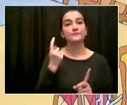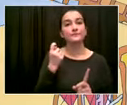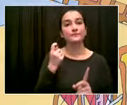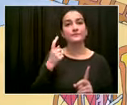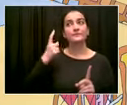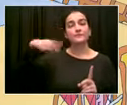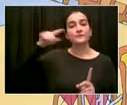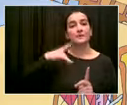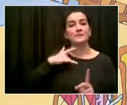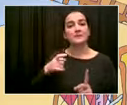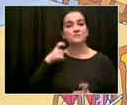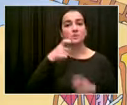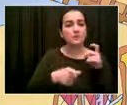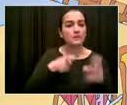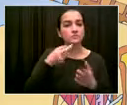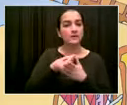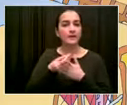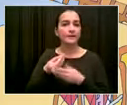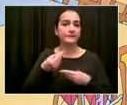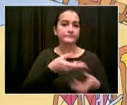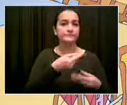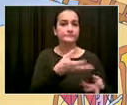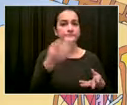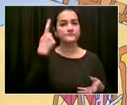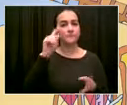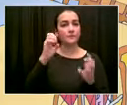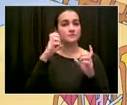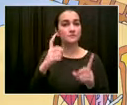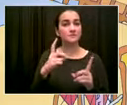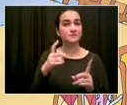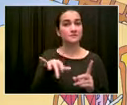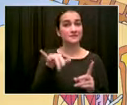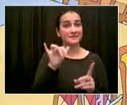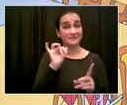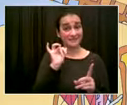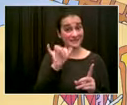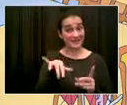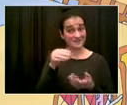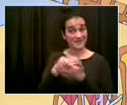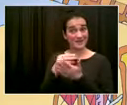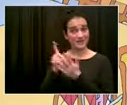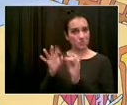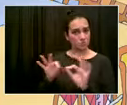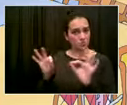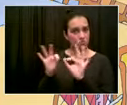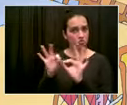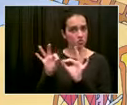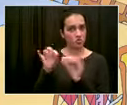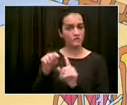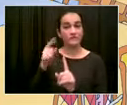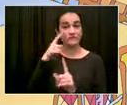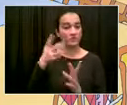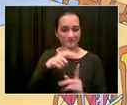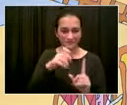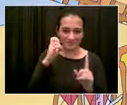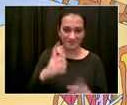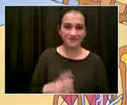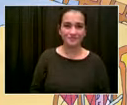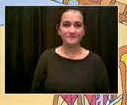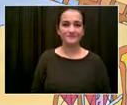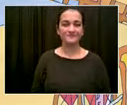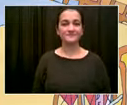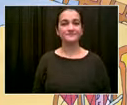Here's a way to do something that would have a profound impact. But if we don't do this, then what we're essentially leaving